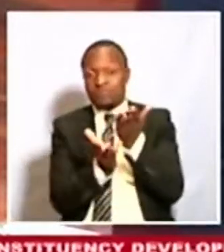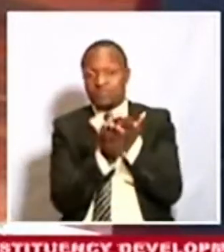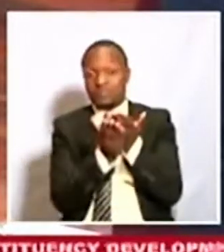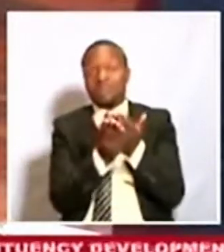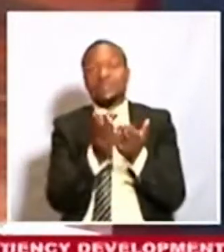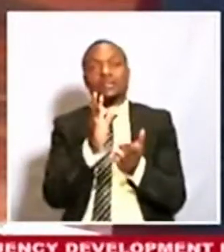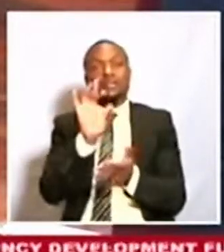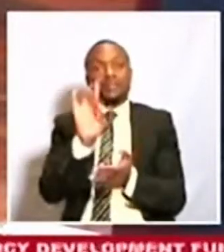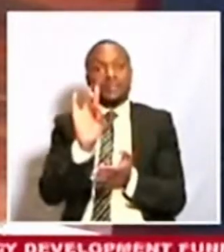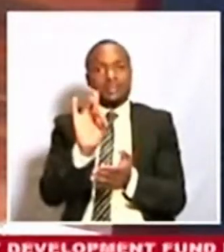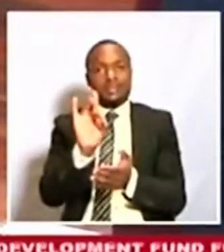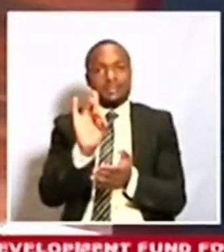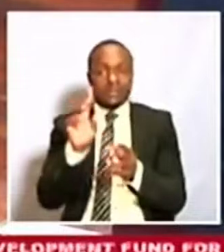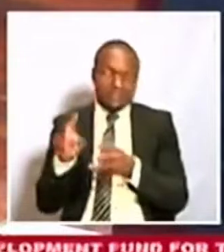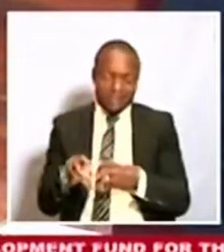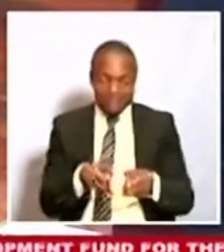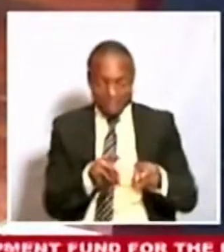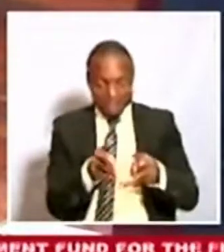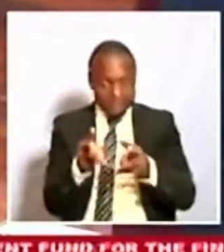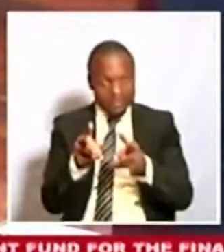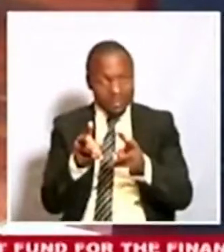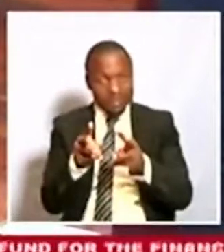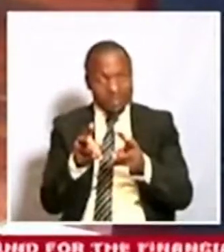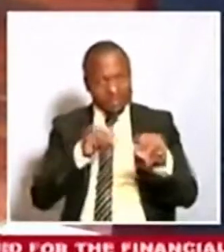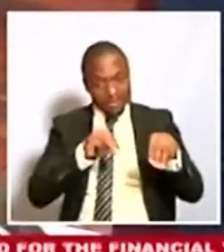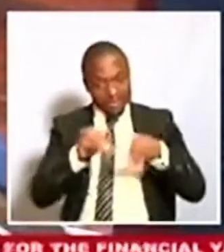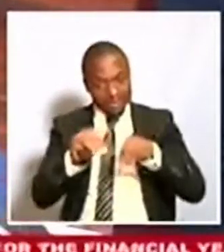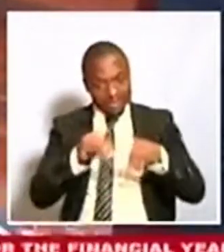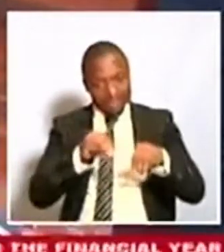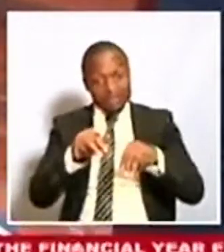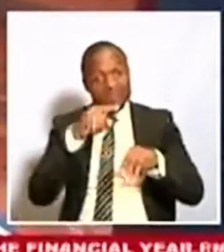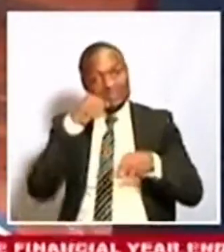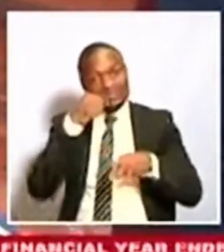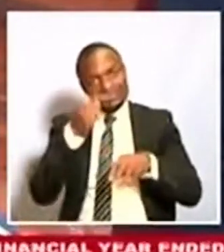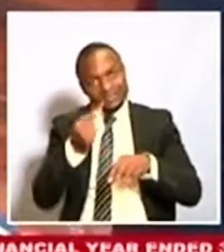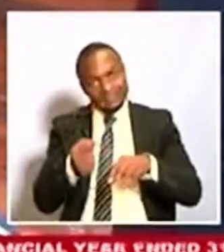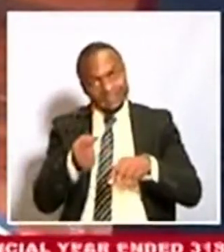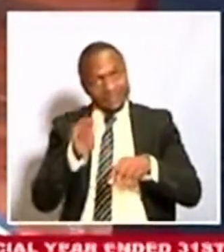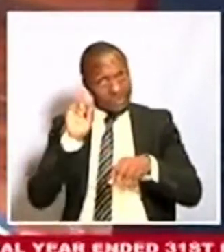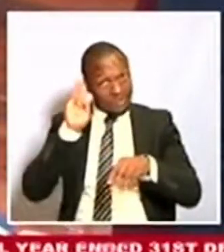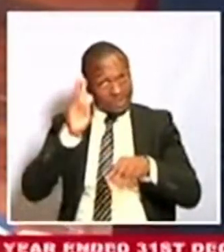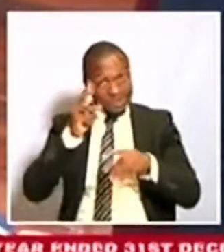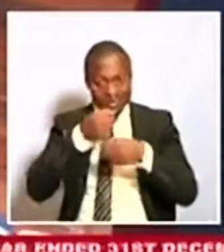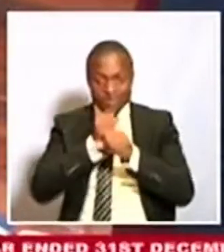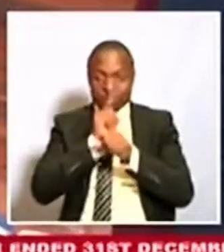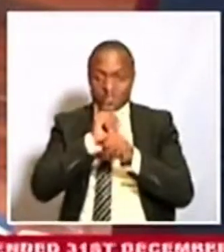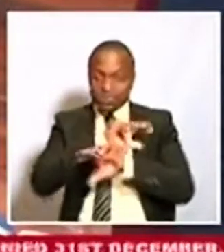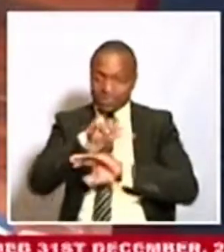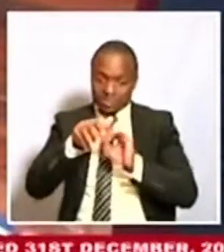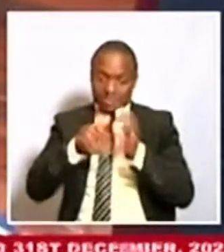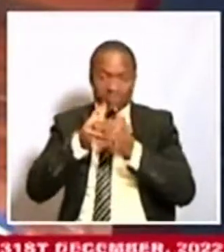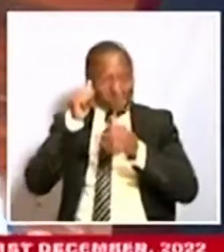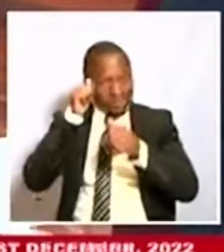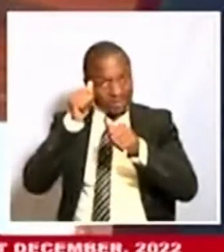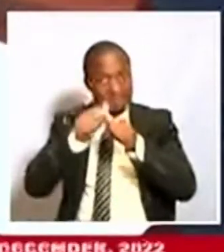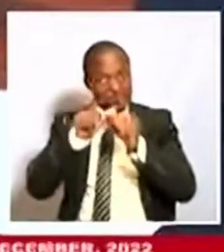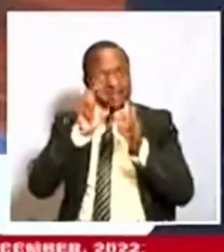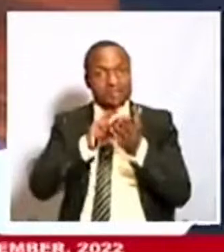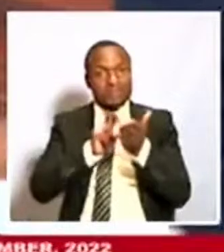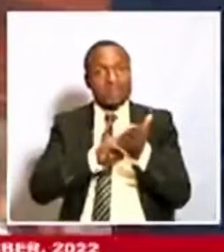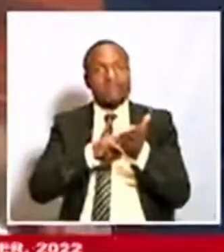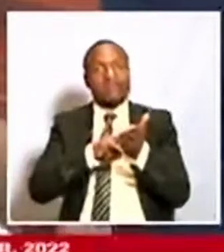8. The remedial measure is that management wishes to state that we will ensure all agreements and guidelines are made